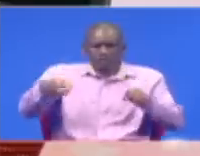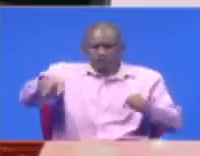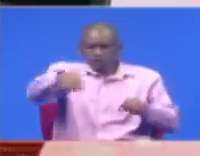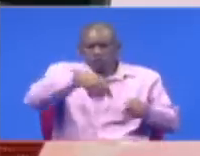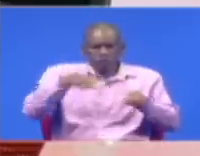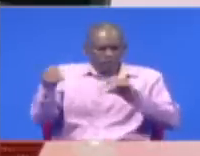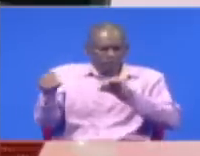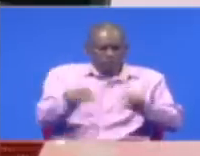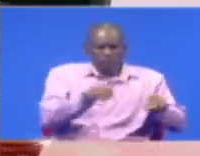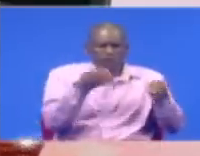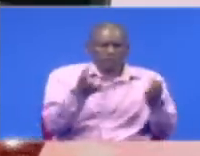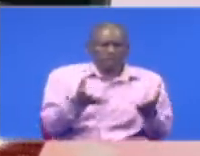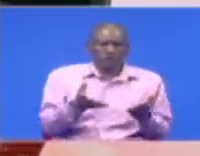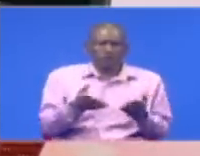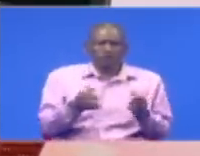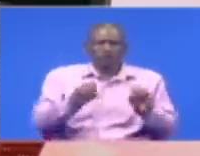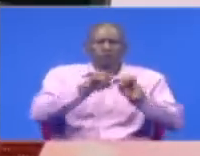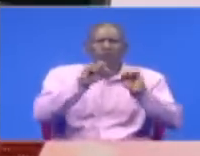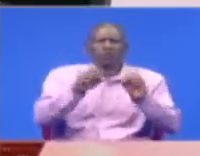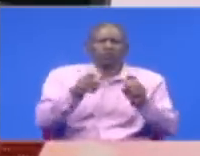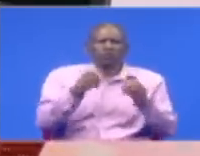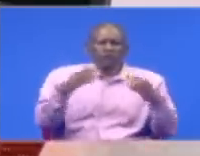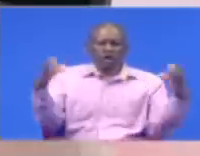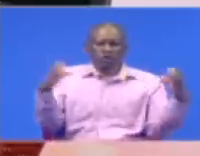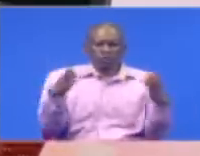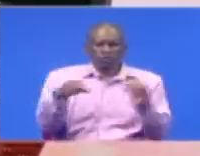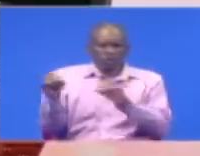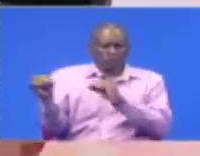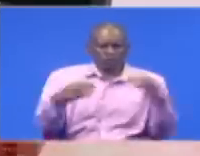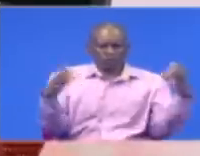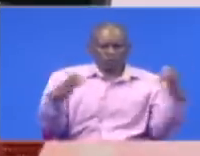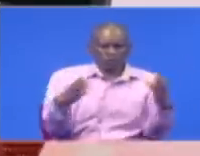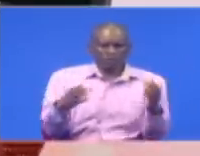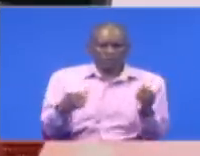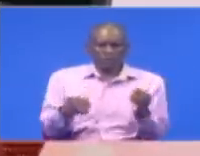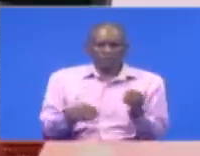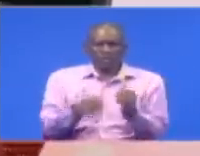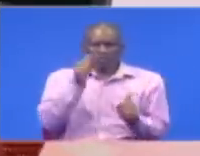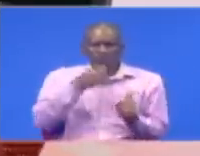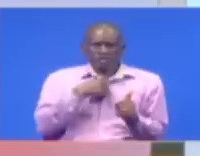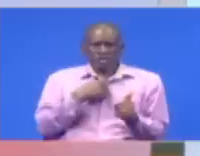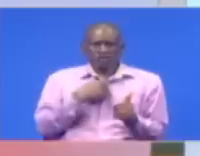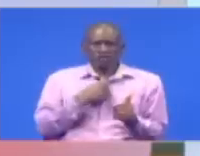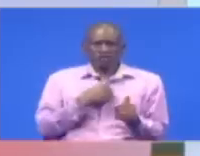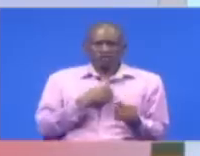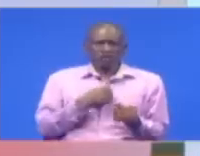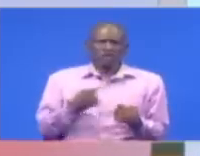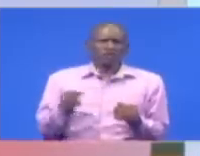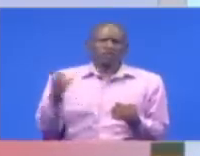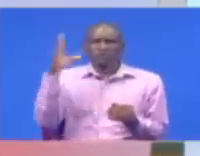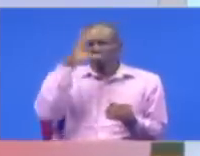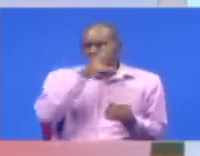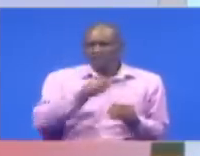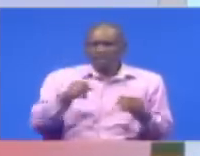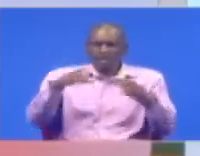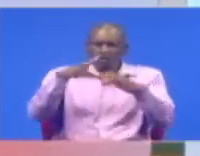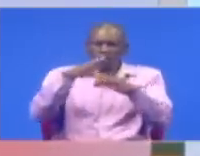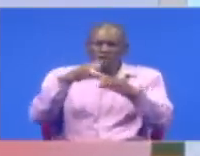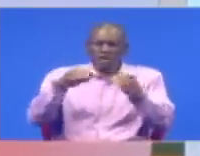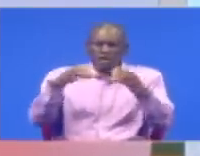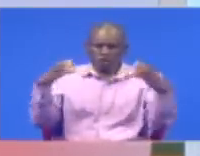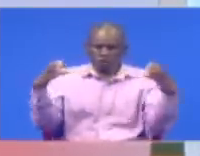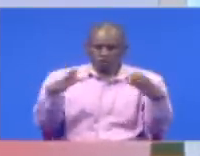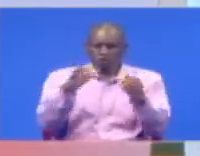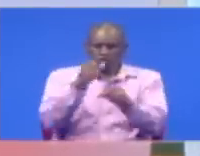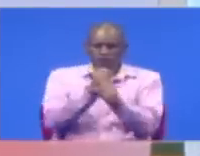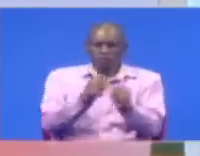moving now to a society, a community. We have an absence of a body to make laws.